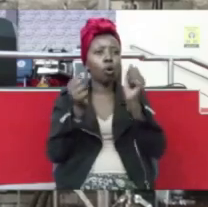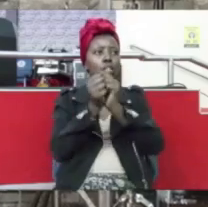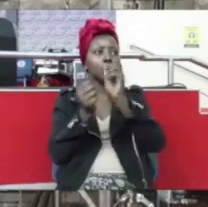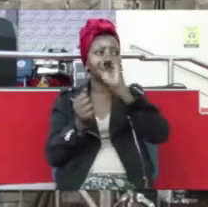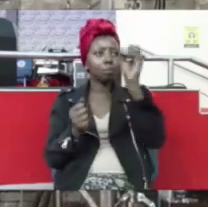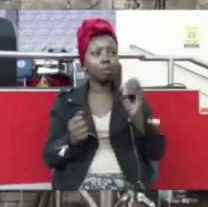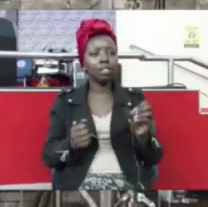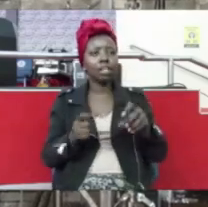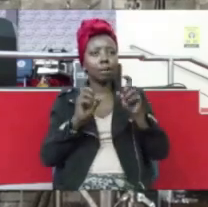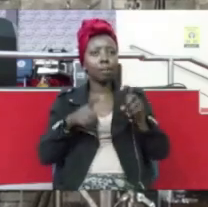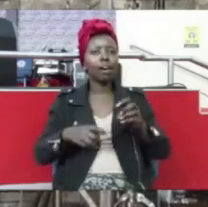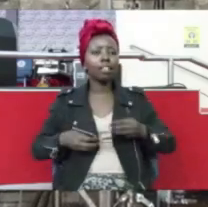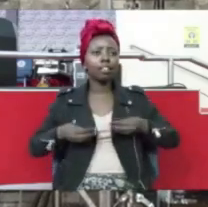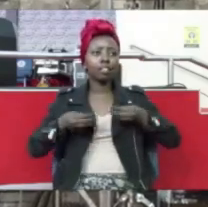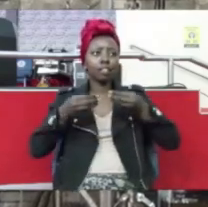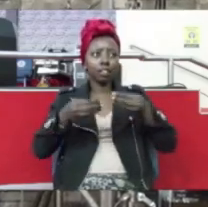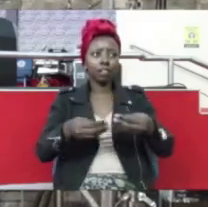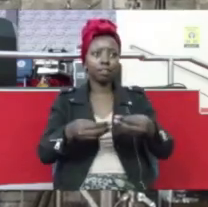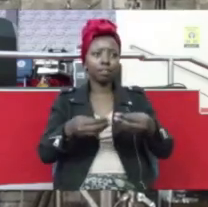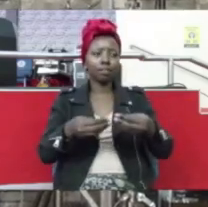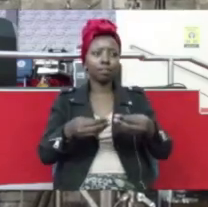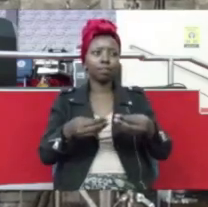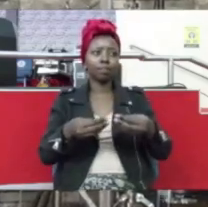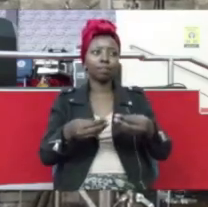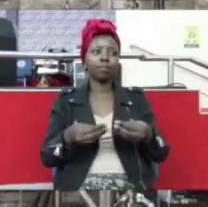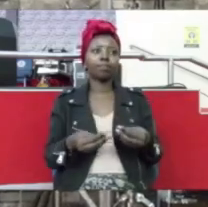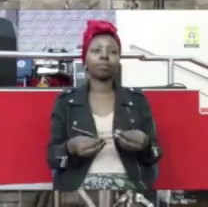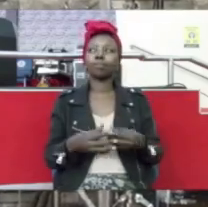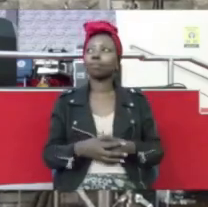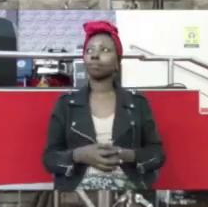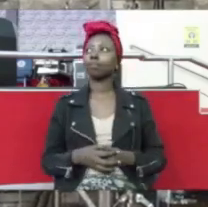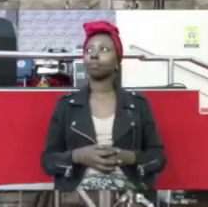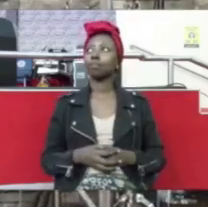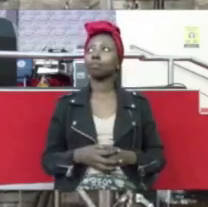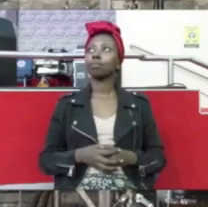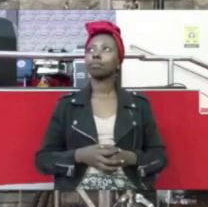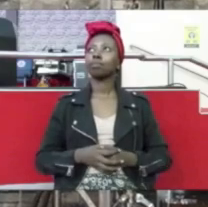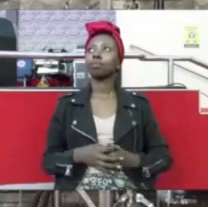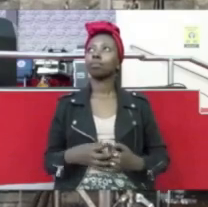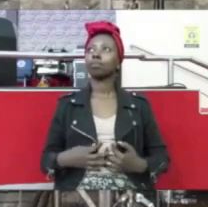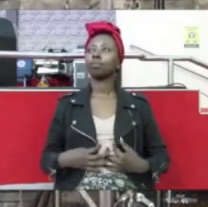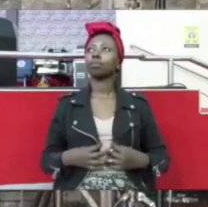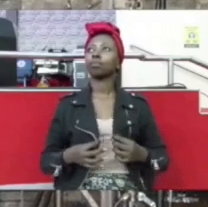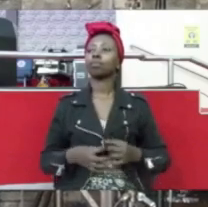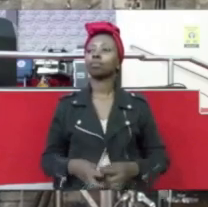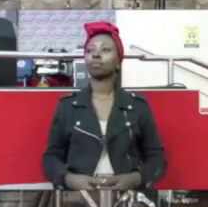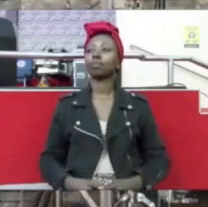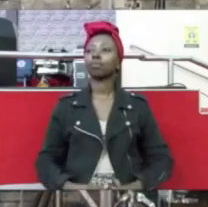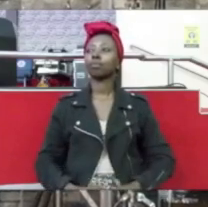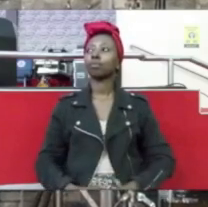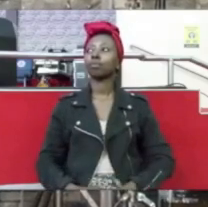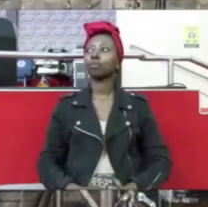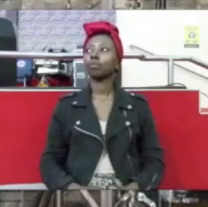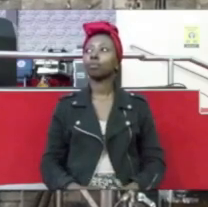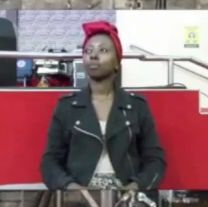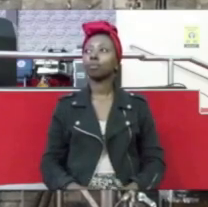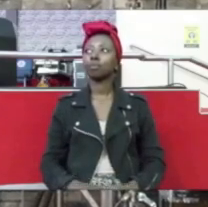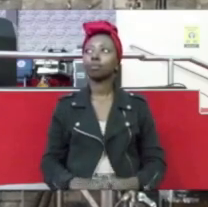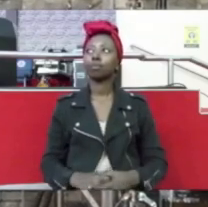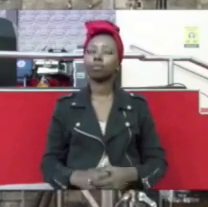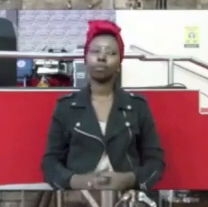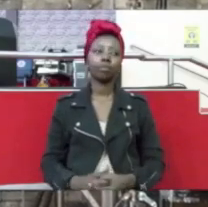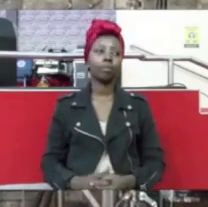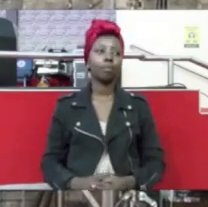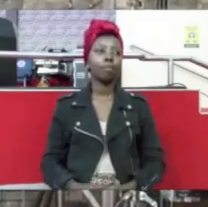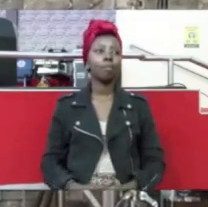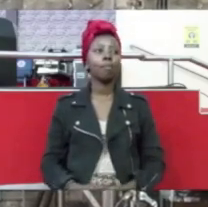mwaminifu kutoa hiyo fungu la 10 na ukaongezea kidogo kwa sababu kuna pengine mtu alikubariki mahali fulani na wewe mwenyewe ungetumia pesa